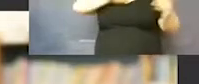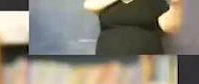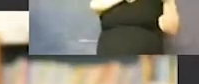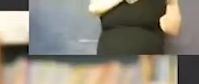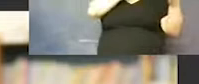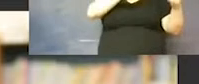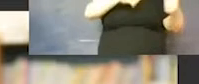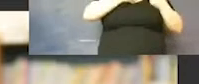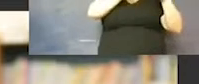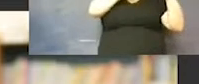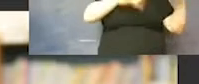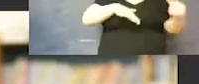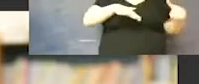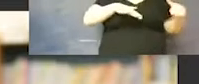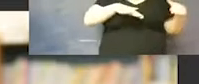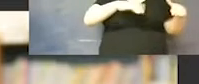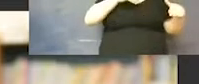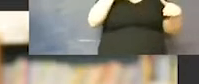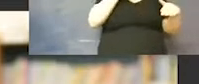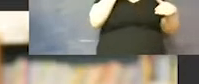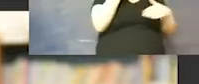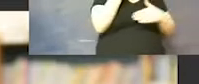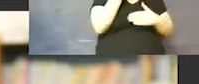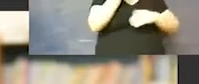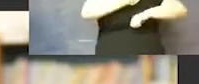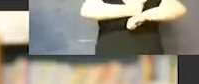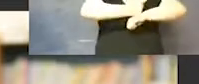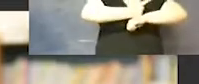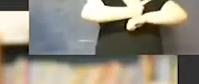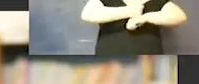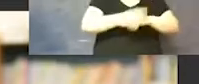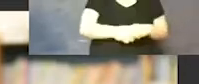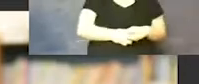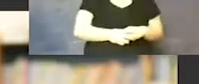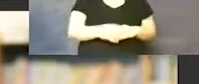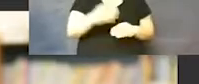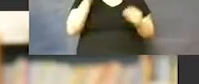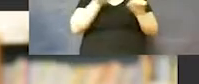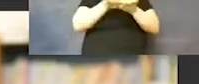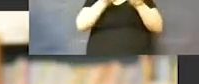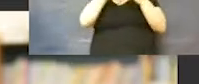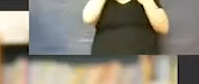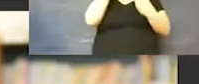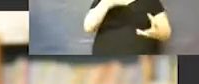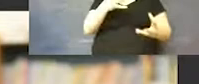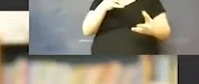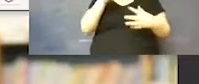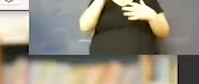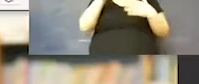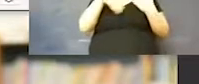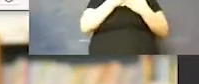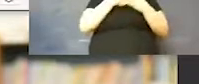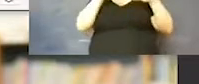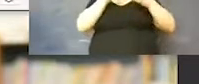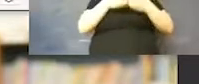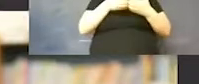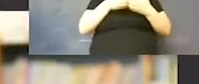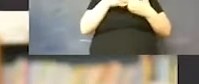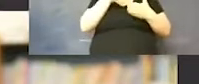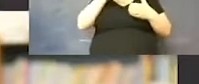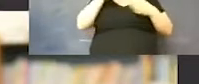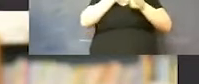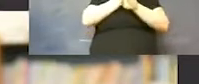period is only 14 days. I also want to let you know that we notify all classes and buses